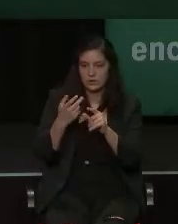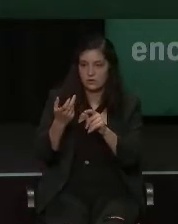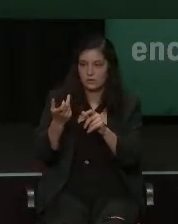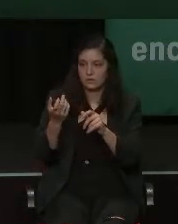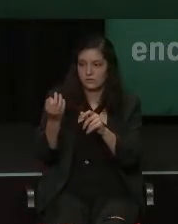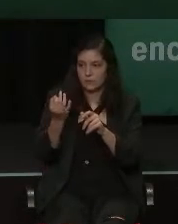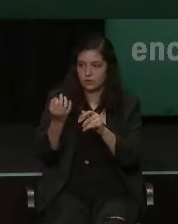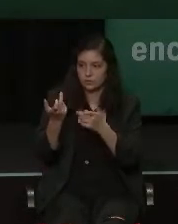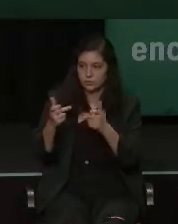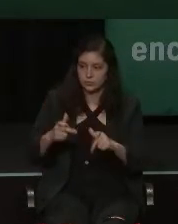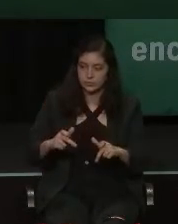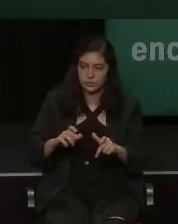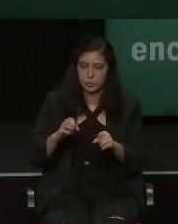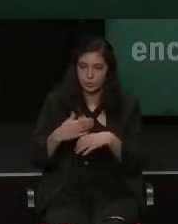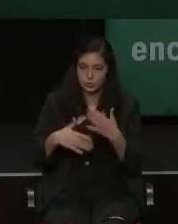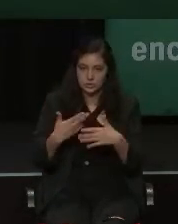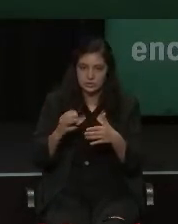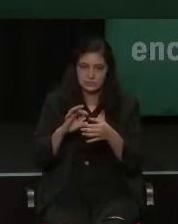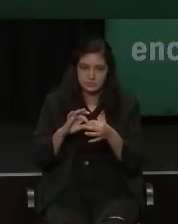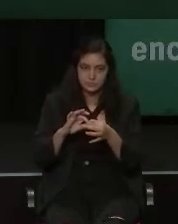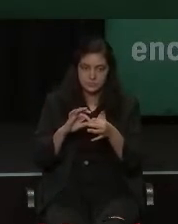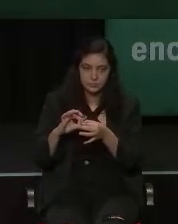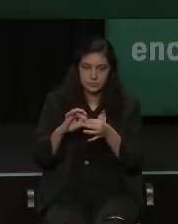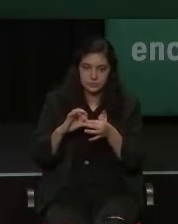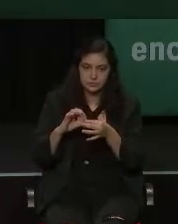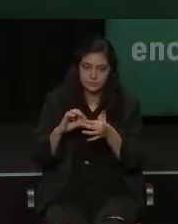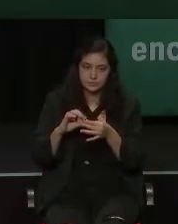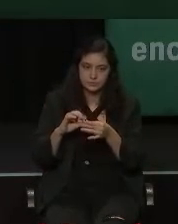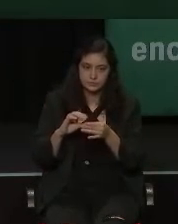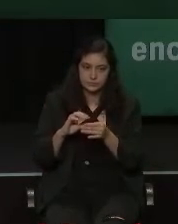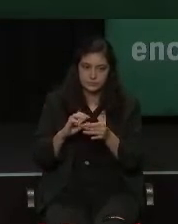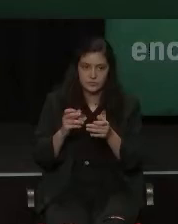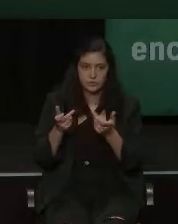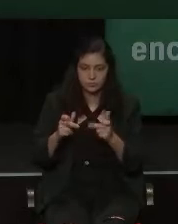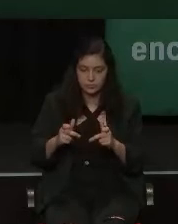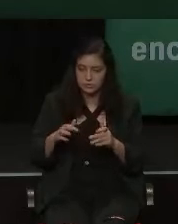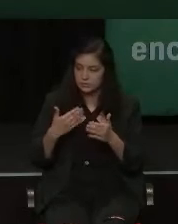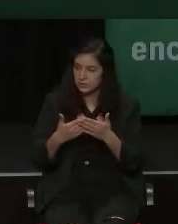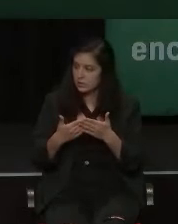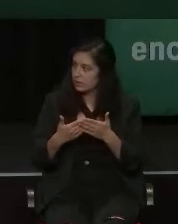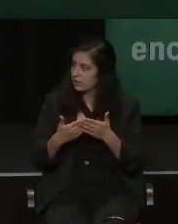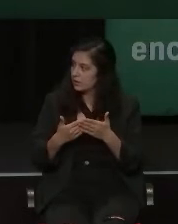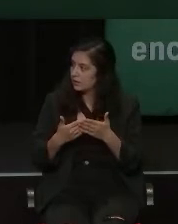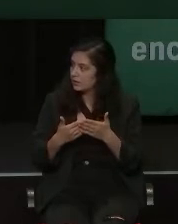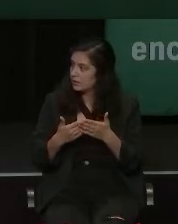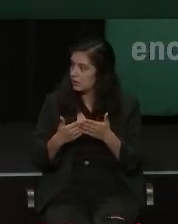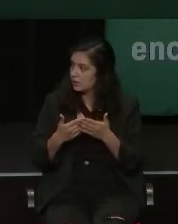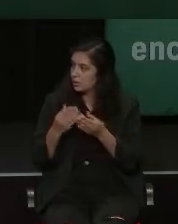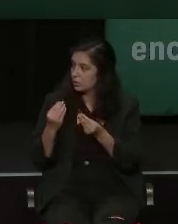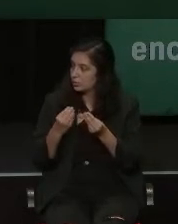multifactorial effect, the process of drug discovery has been faced with a